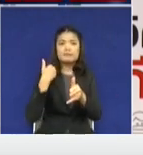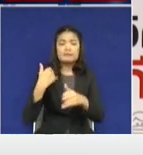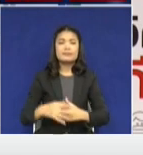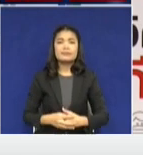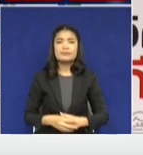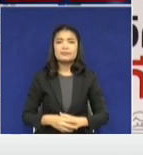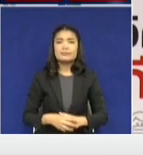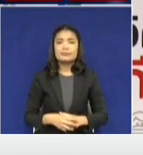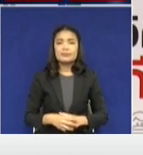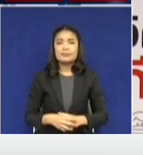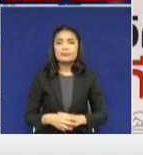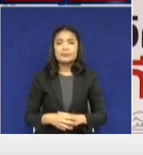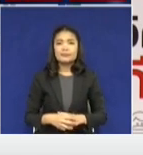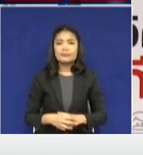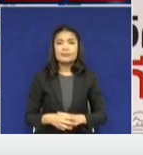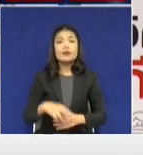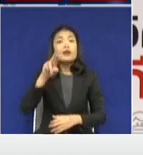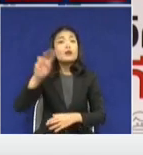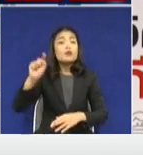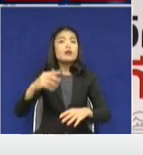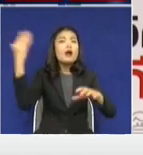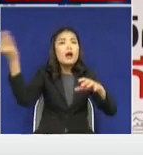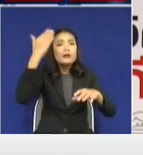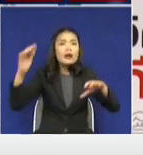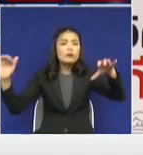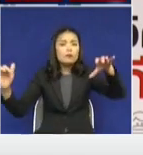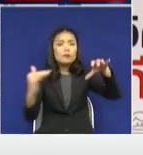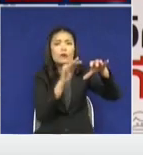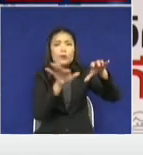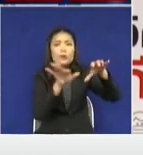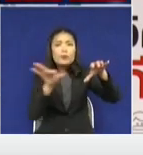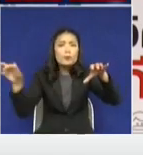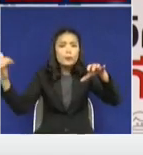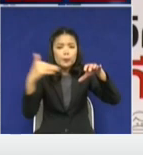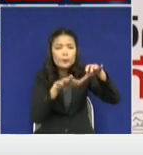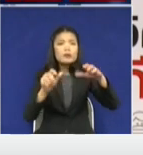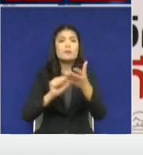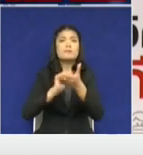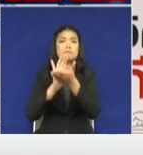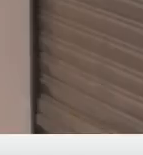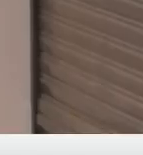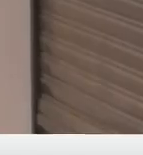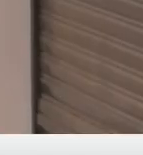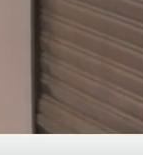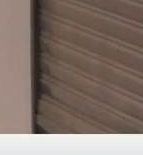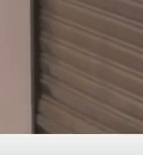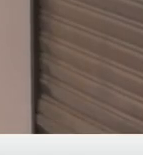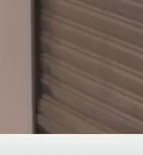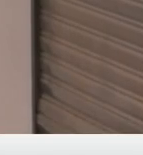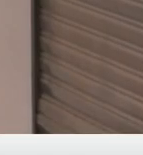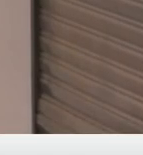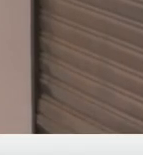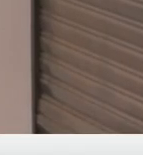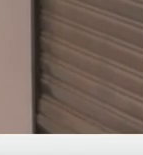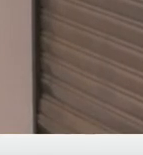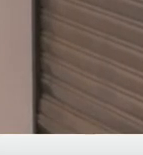certain point in times, we may want to do something, and at different point in times, we may think about doing some